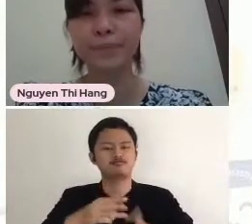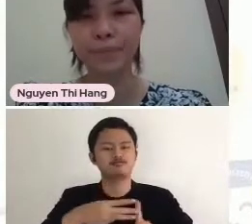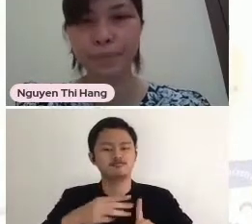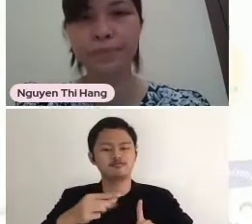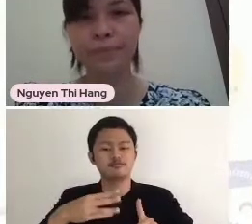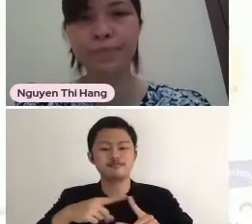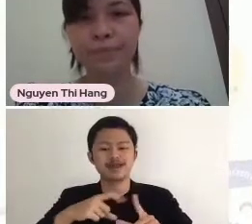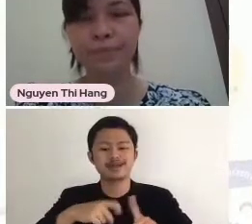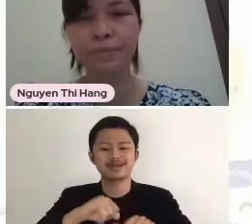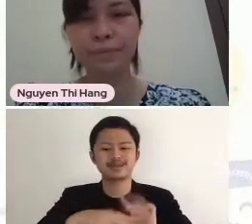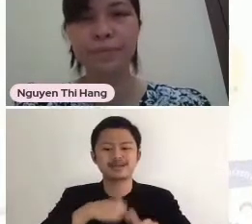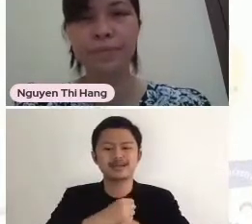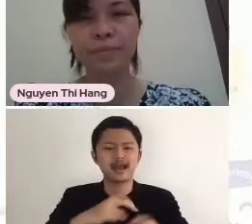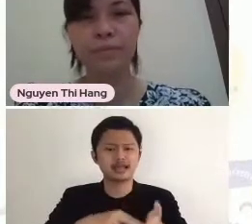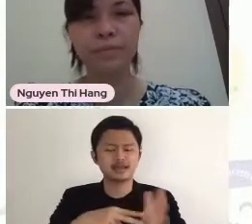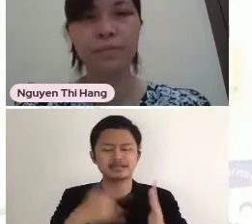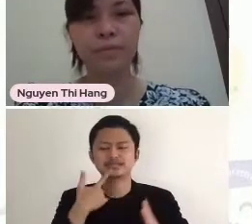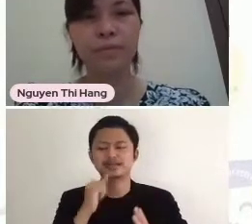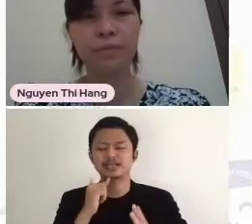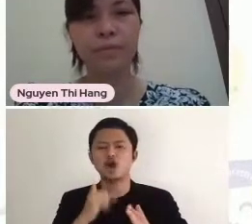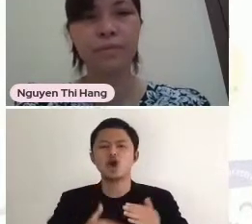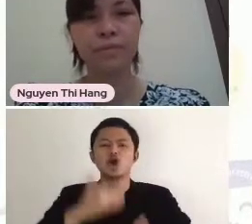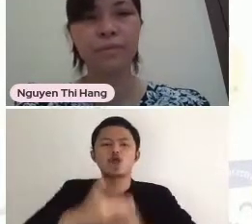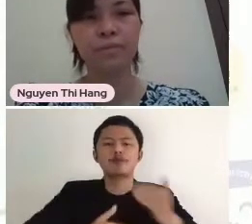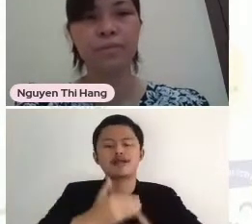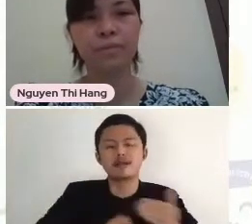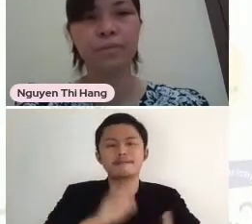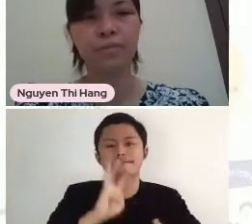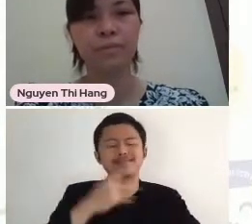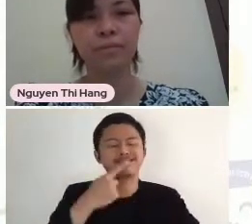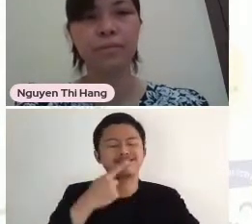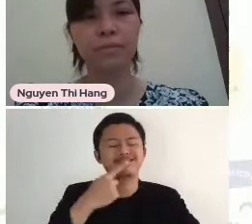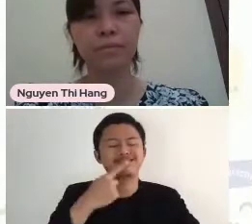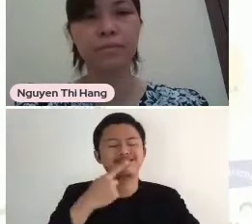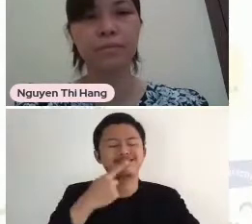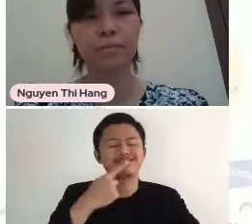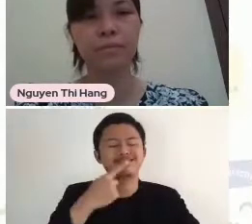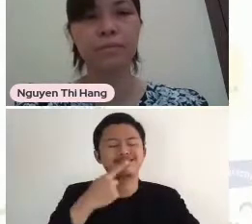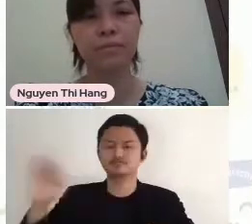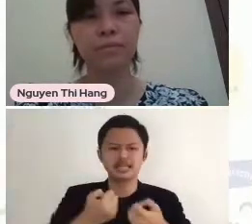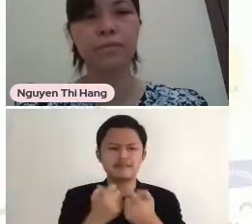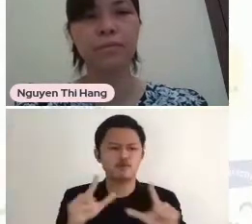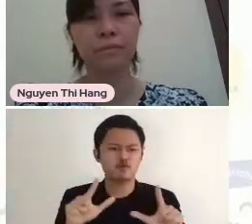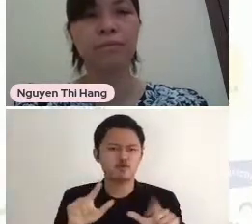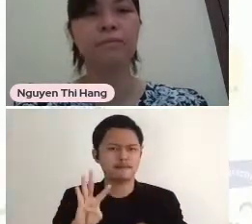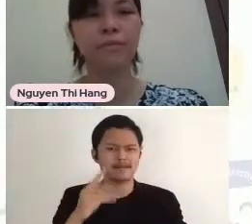breaking. Okay, jadi di Vietnam itu ada 4 kali libur katanya ya. Okay.